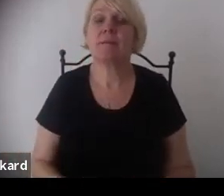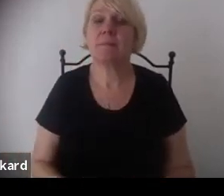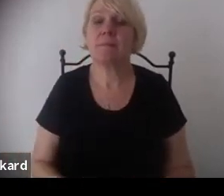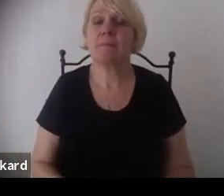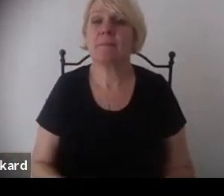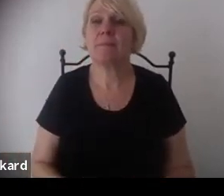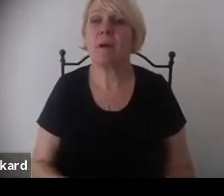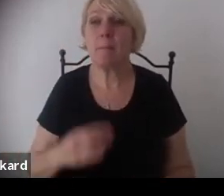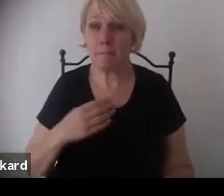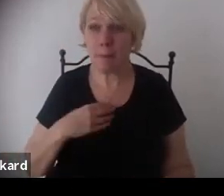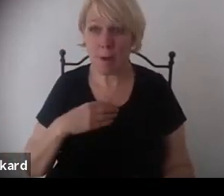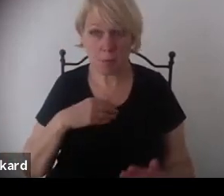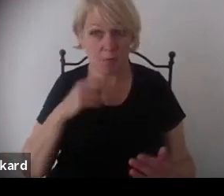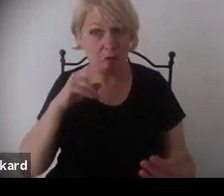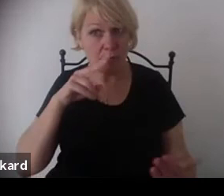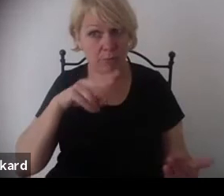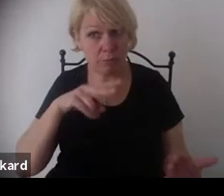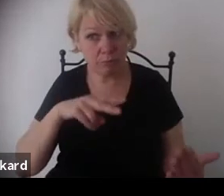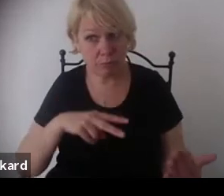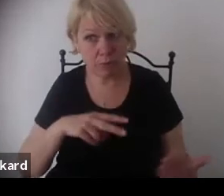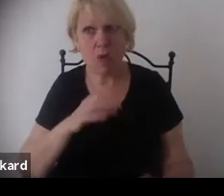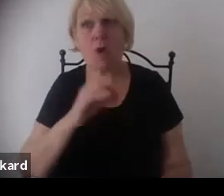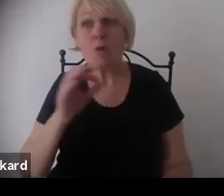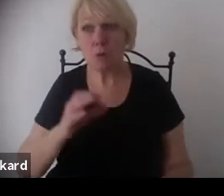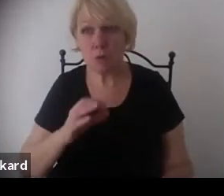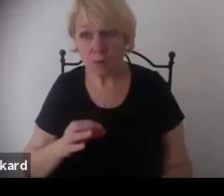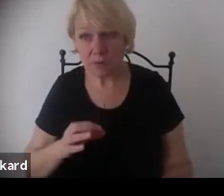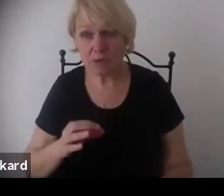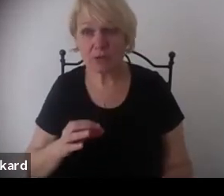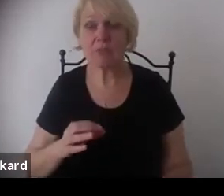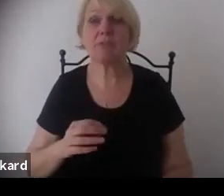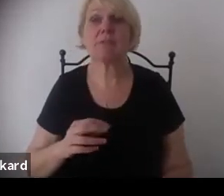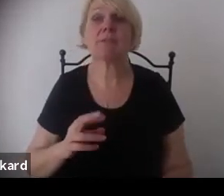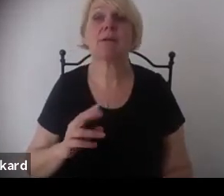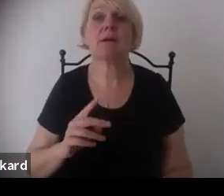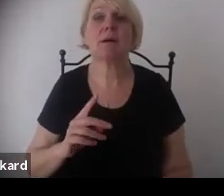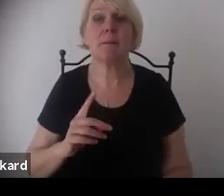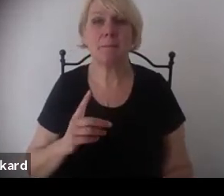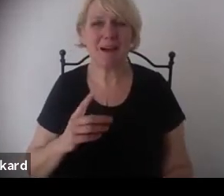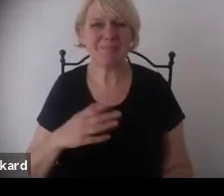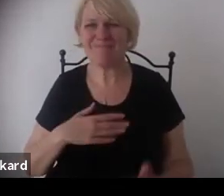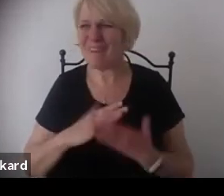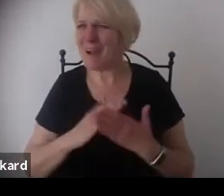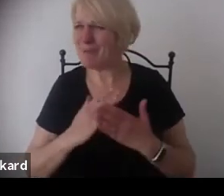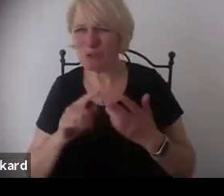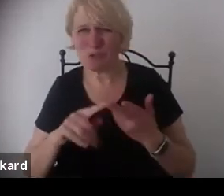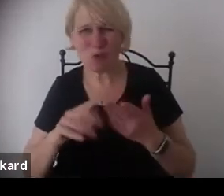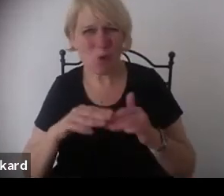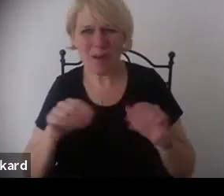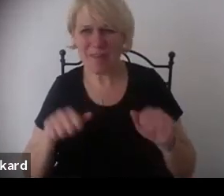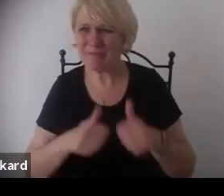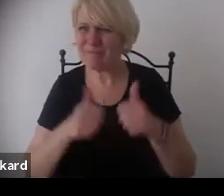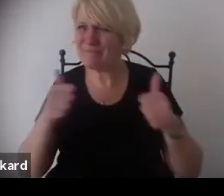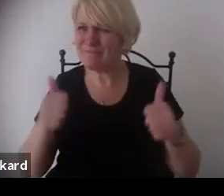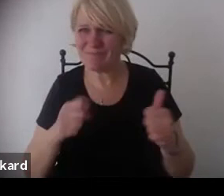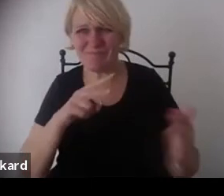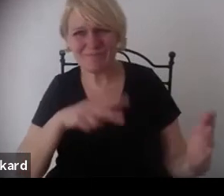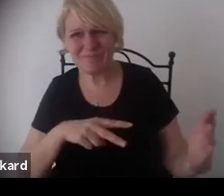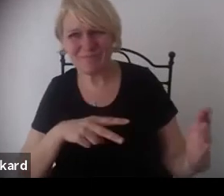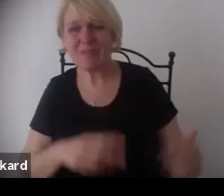hopefully we will get through as many as we can, but I unfortunately may not. Just looking at our time now, we've got 5 minutes to go. We've probably only got